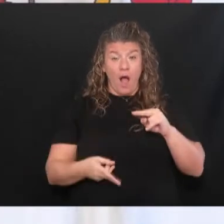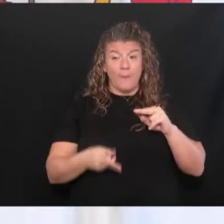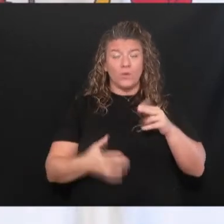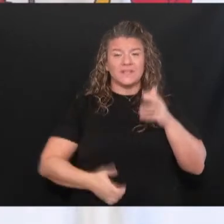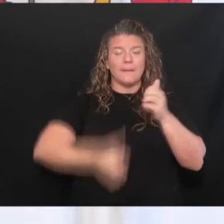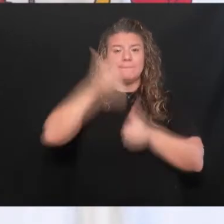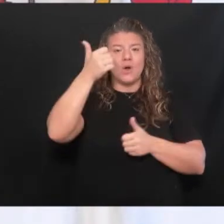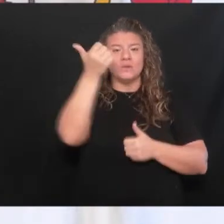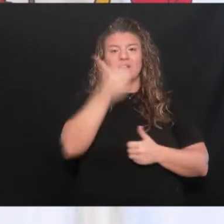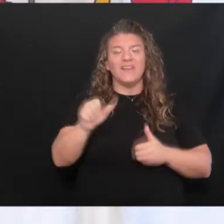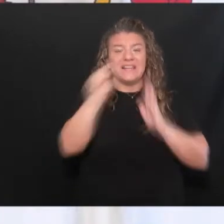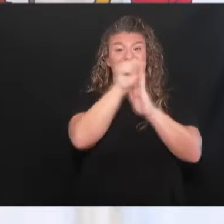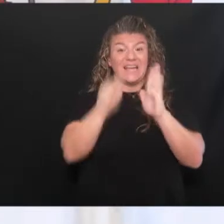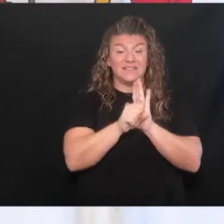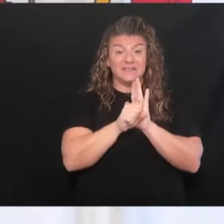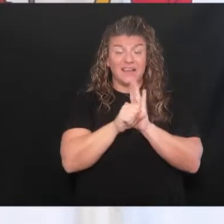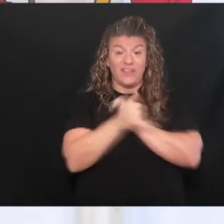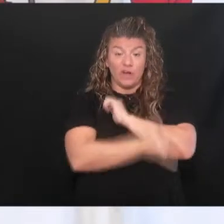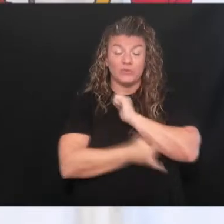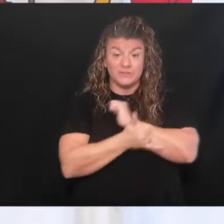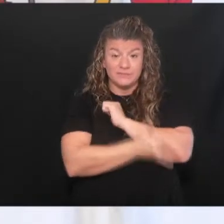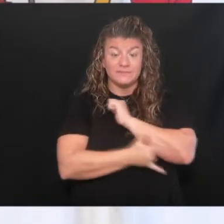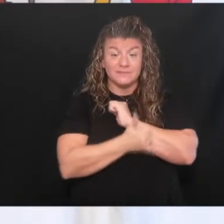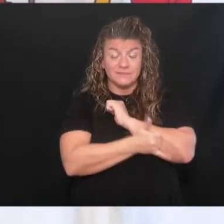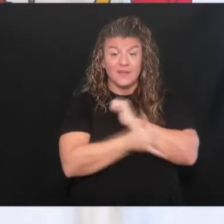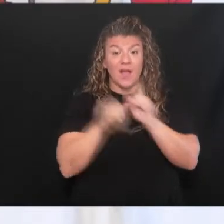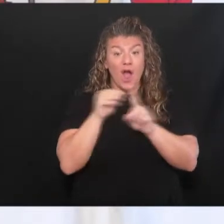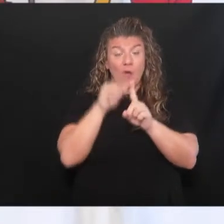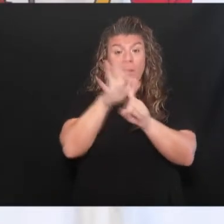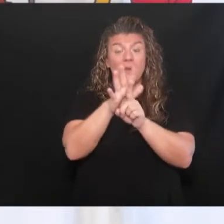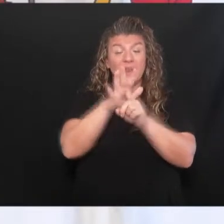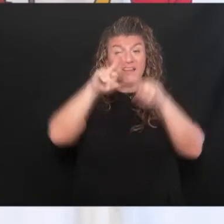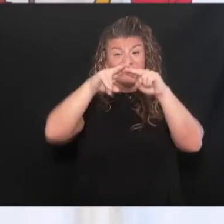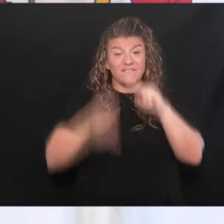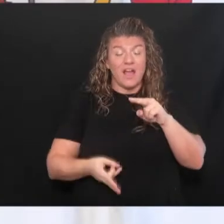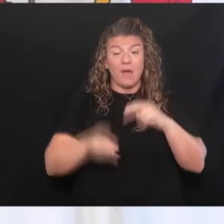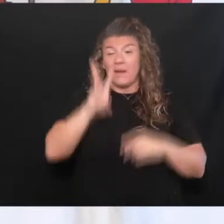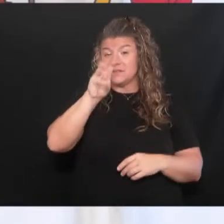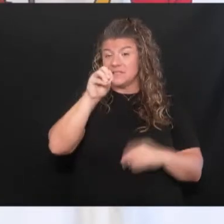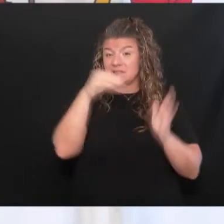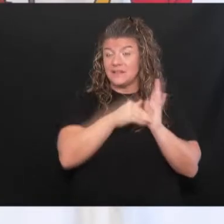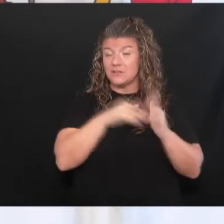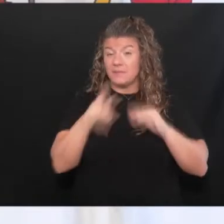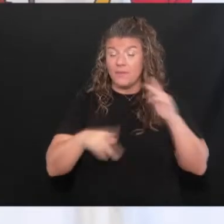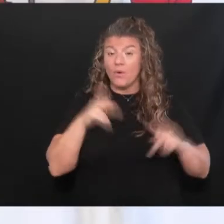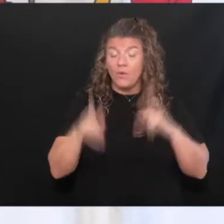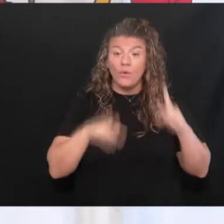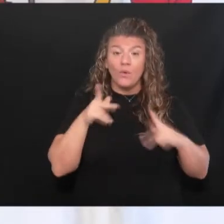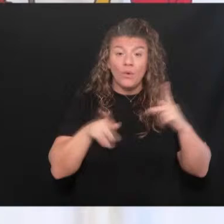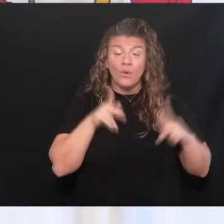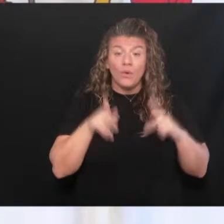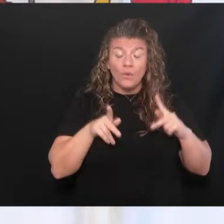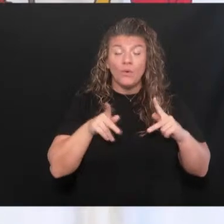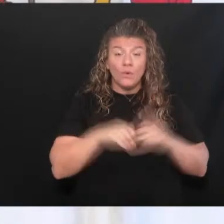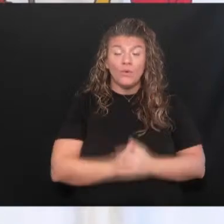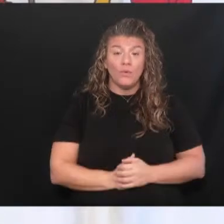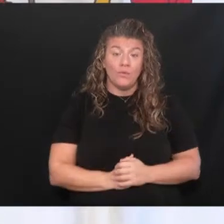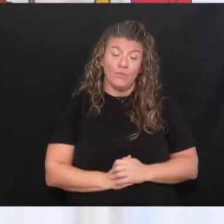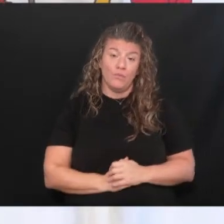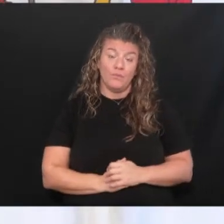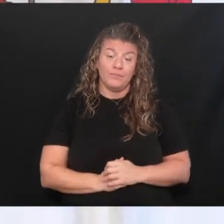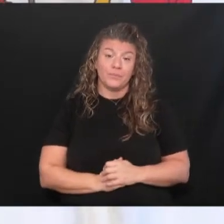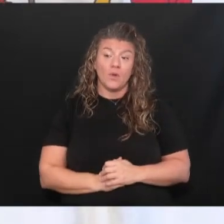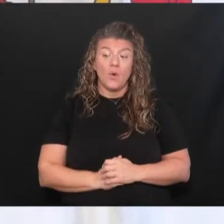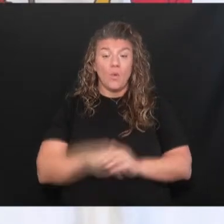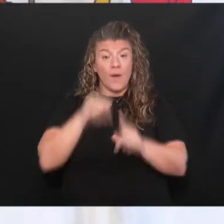any state in the country. Our population fell by almost 60,000 people. We had